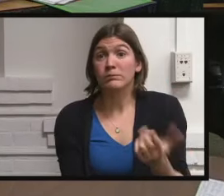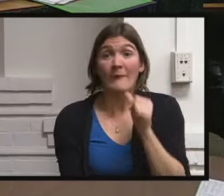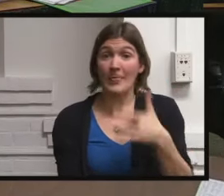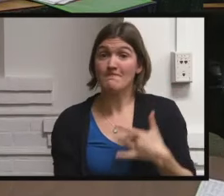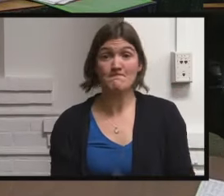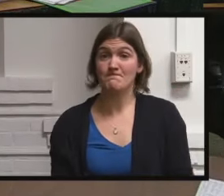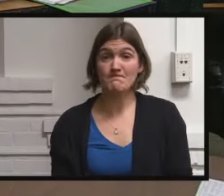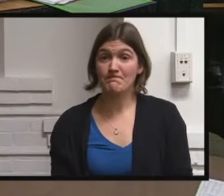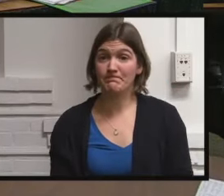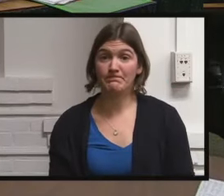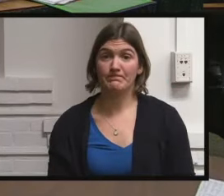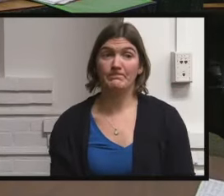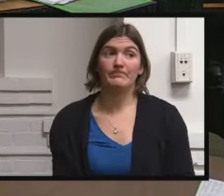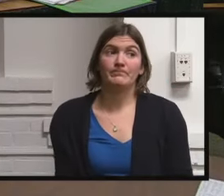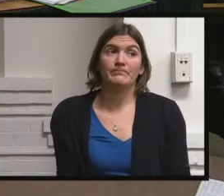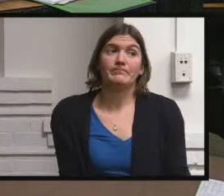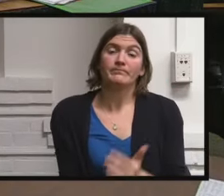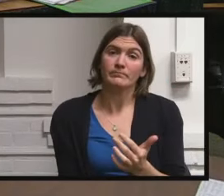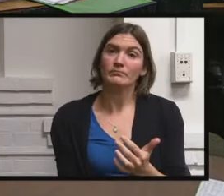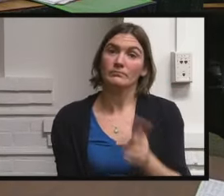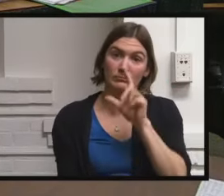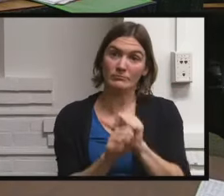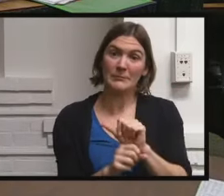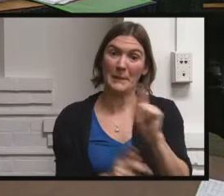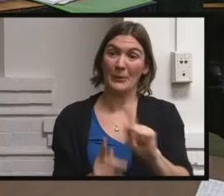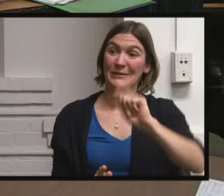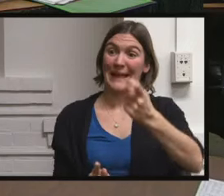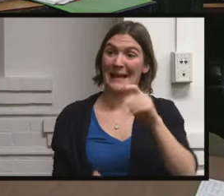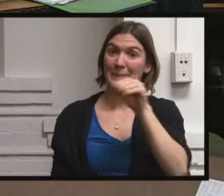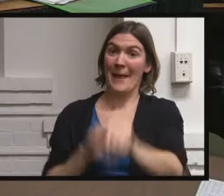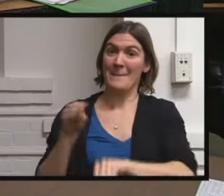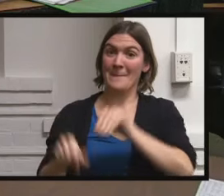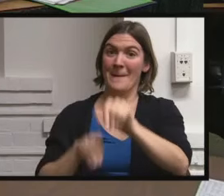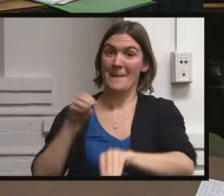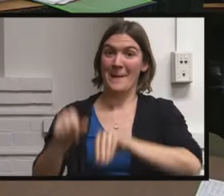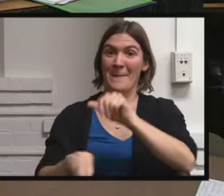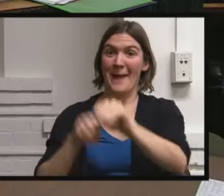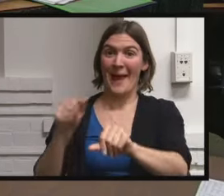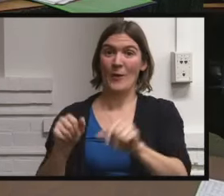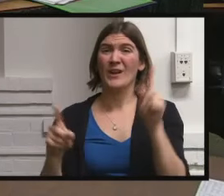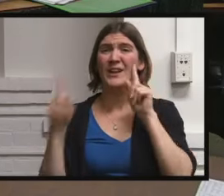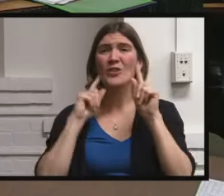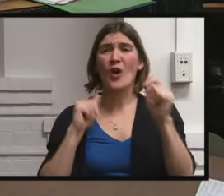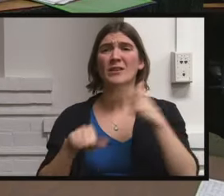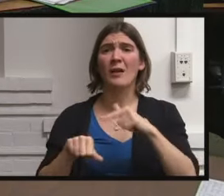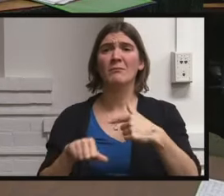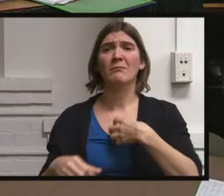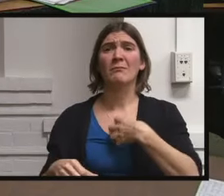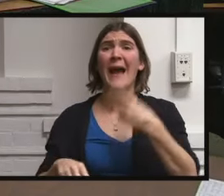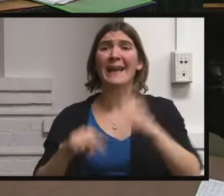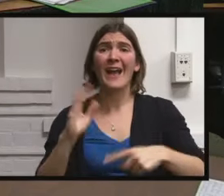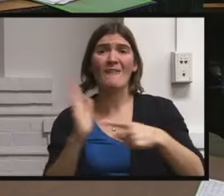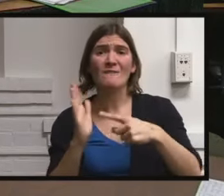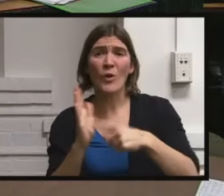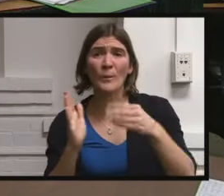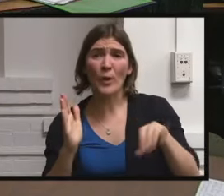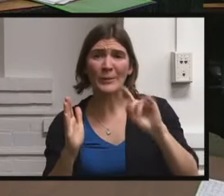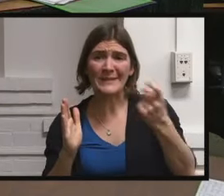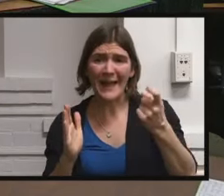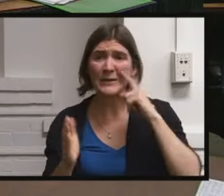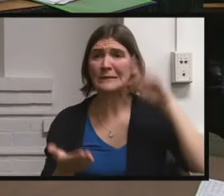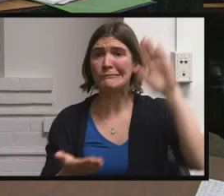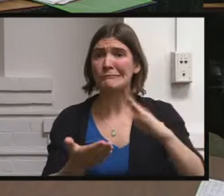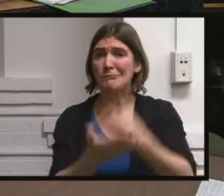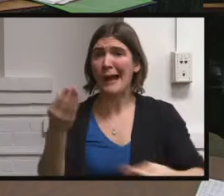an acceptable answer. Because there are taxpayers out there who, we hear it all the time. People can't afford their property tax and we need to have a